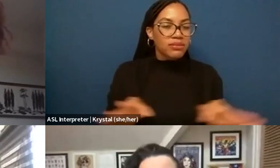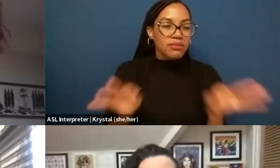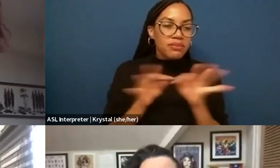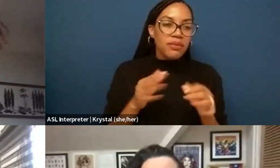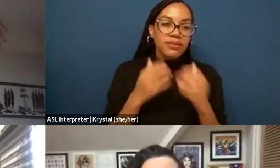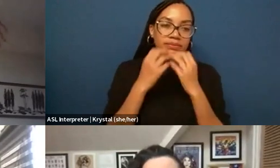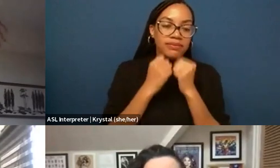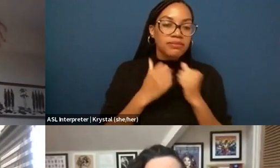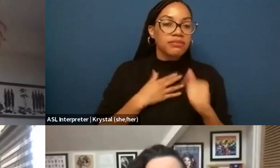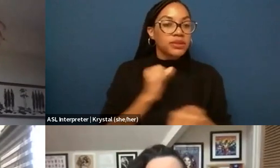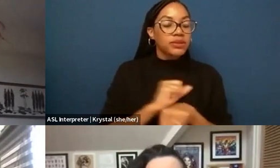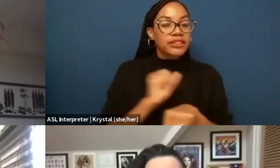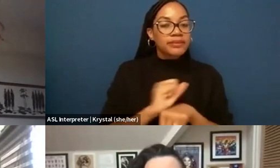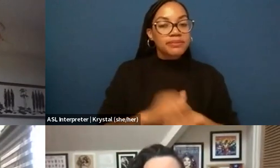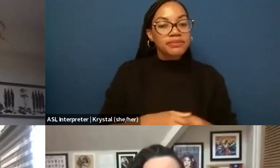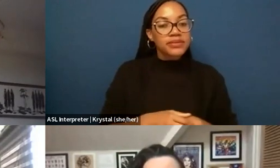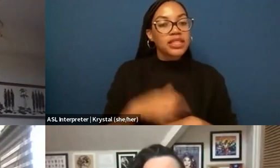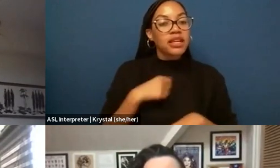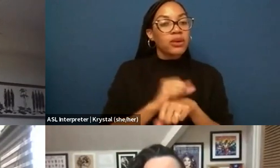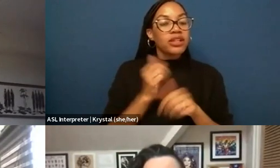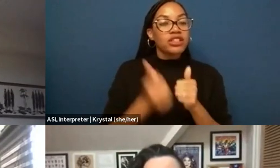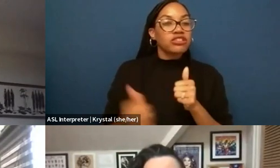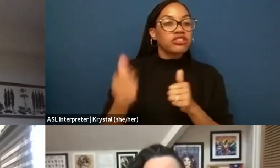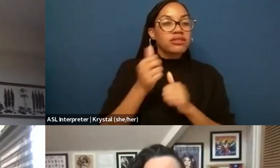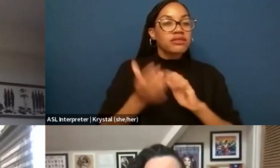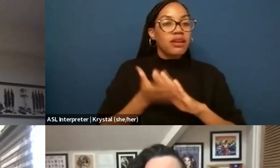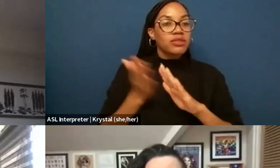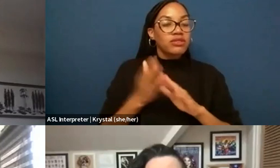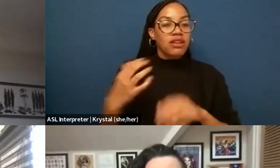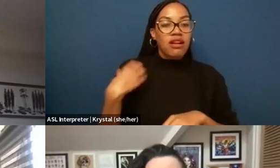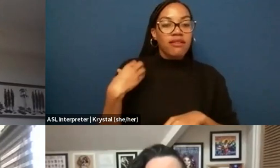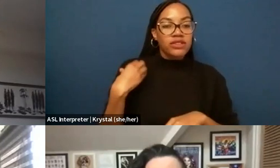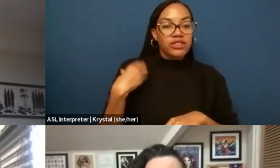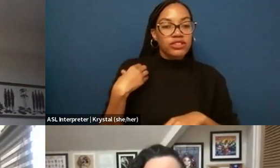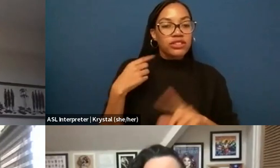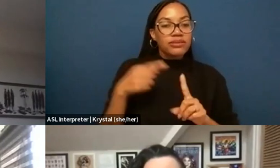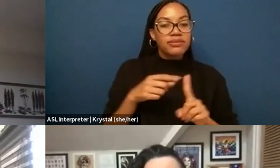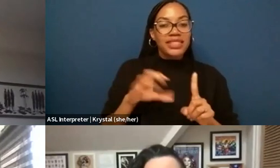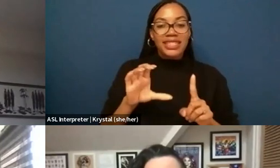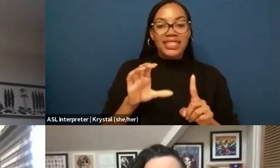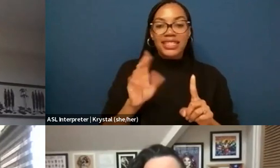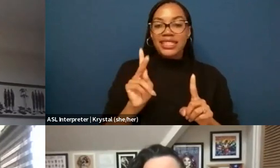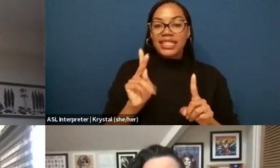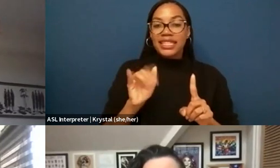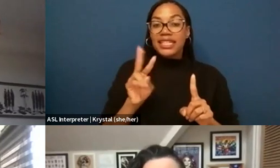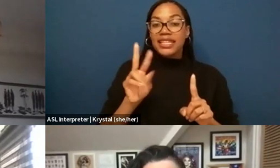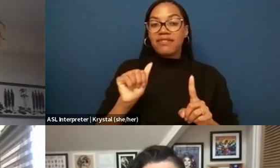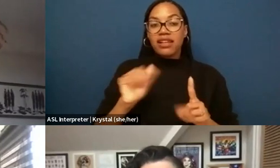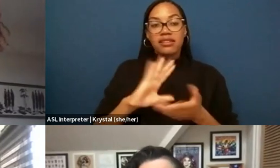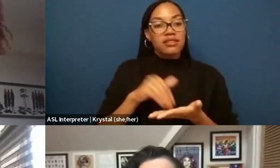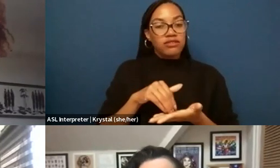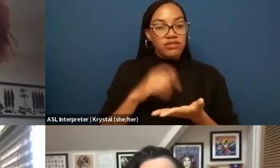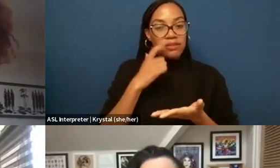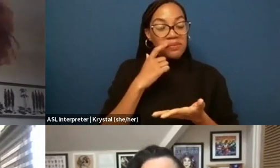work. I work as the chief operating officer at the Kiva Centers, an indigenous peer-run